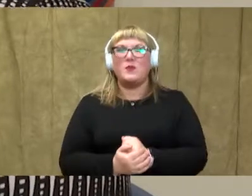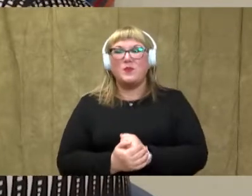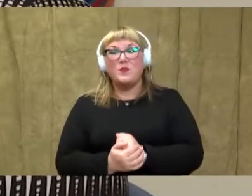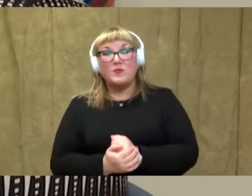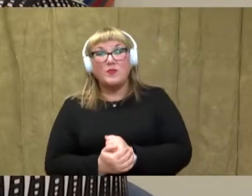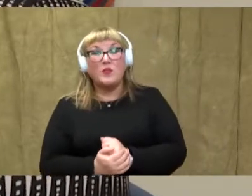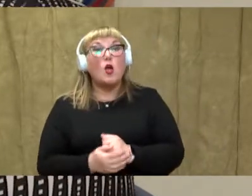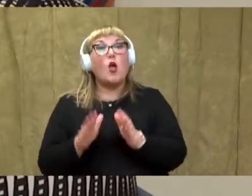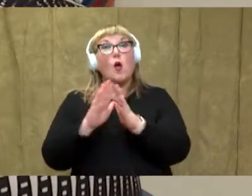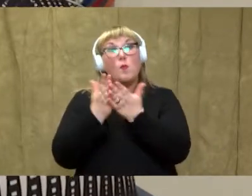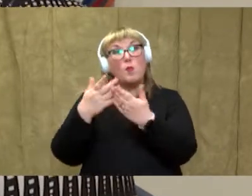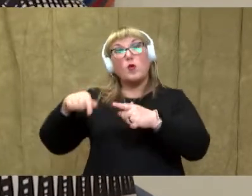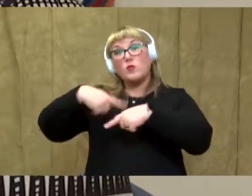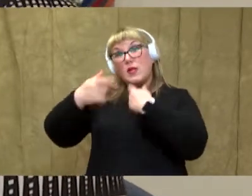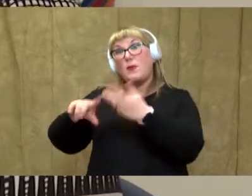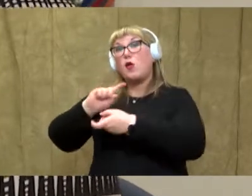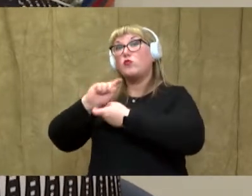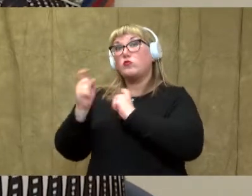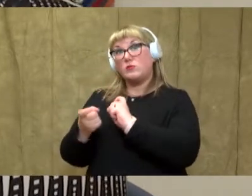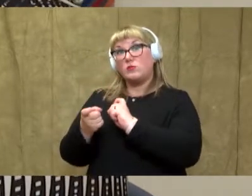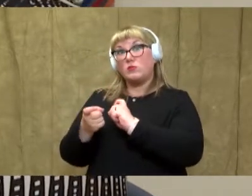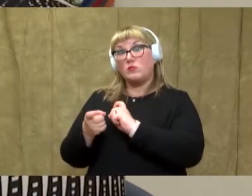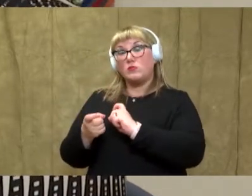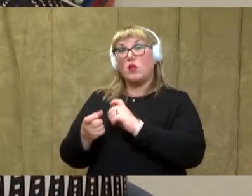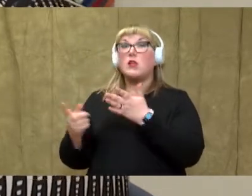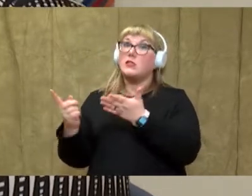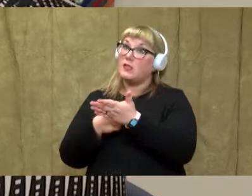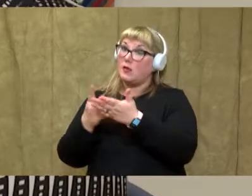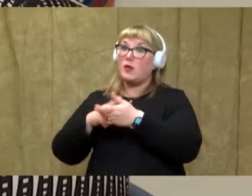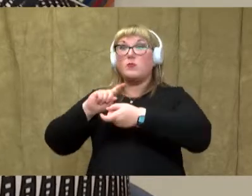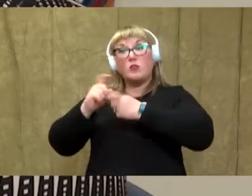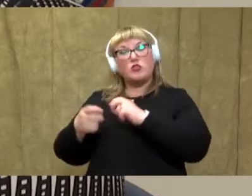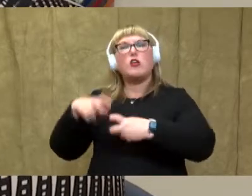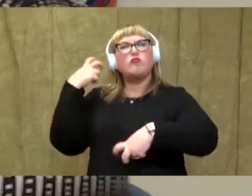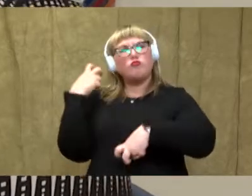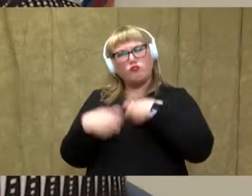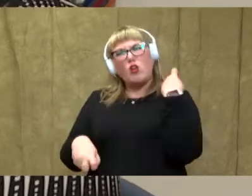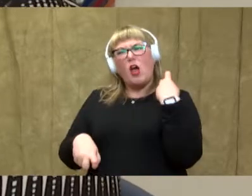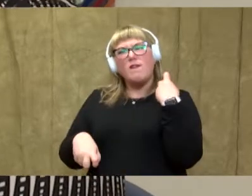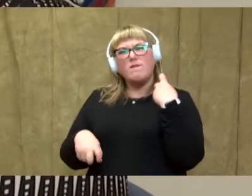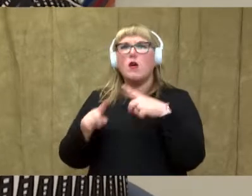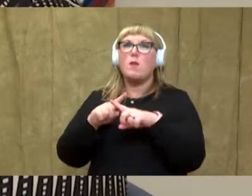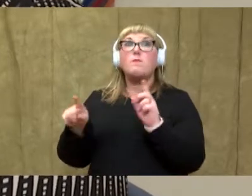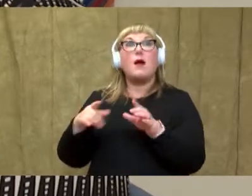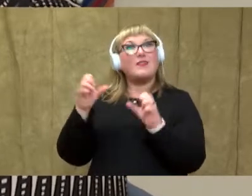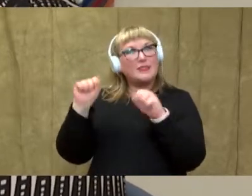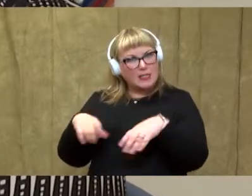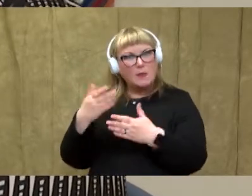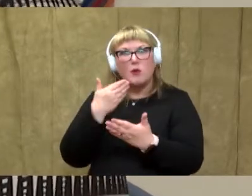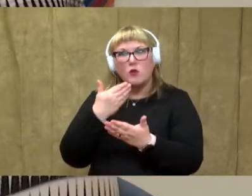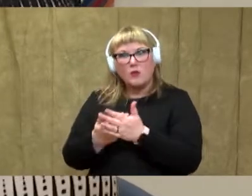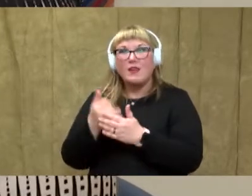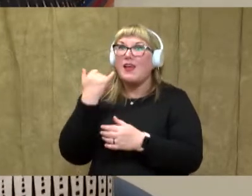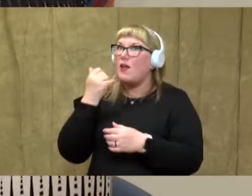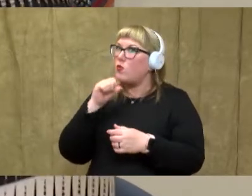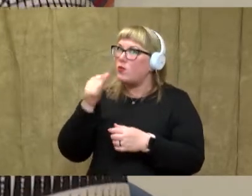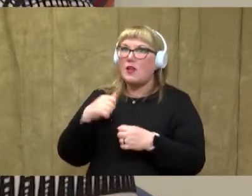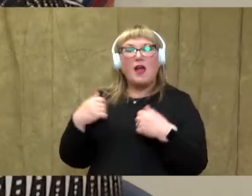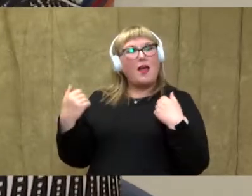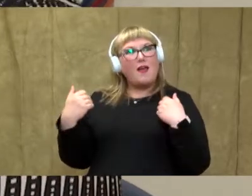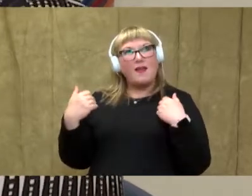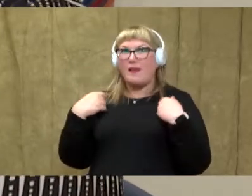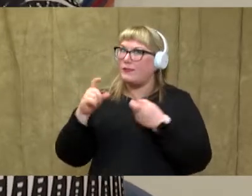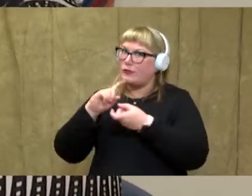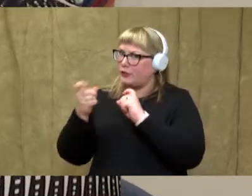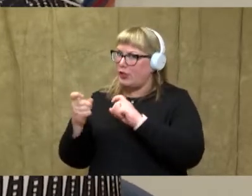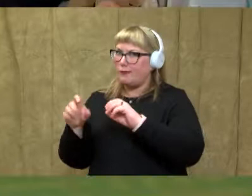about change. And you know, Ms. Harris, sometimes change can be good. It can be hard sometimes. But you know, if we didn't have change, we wouldn't have beautiful